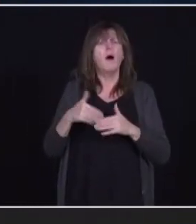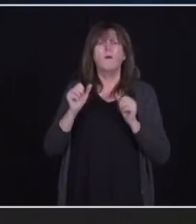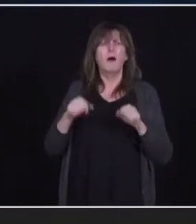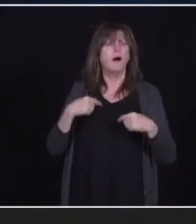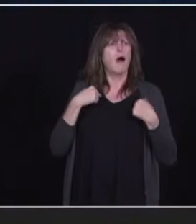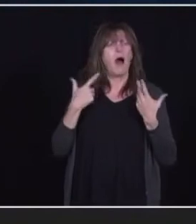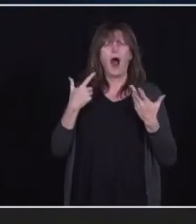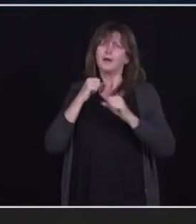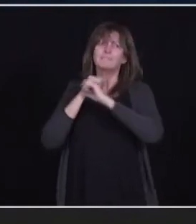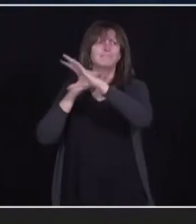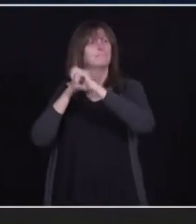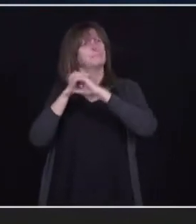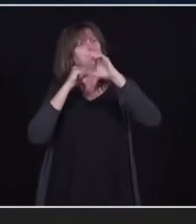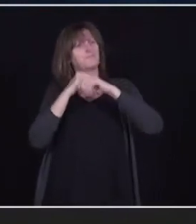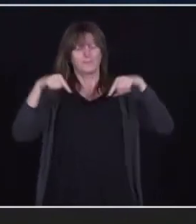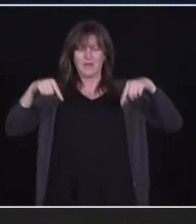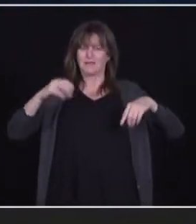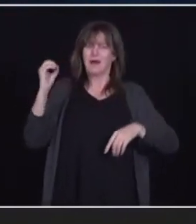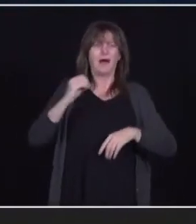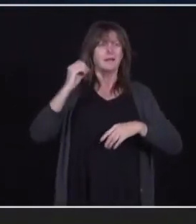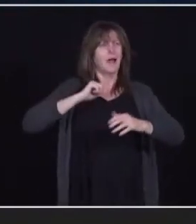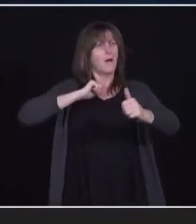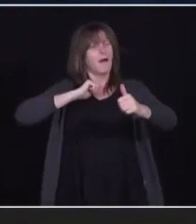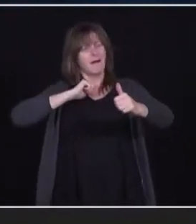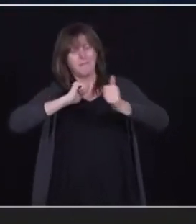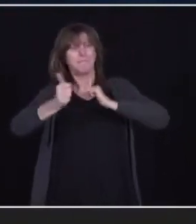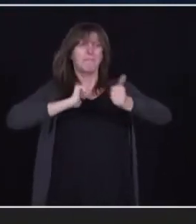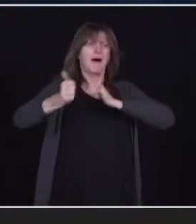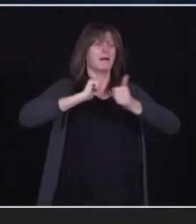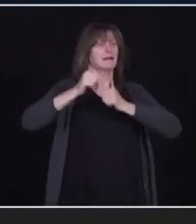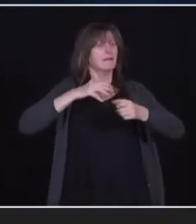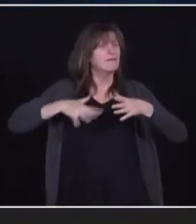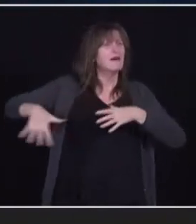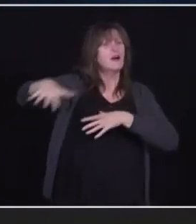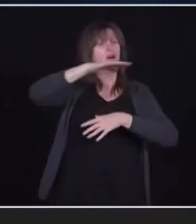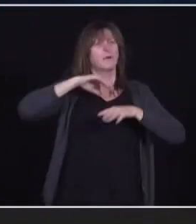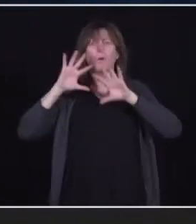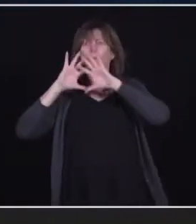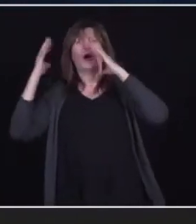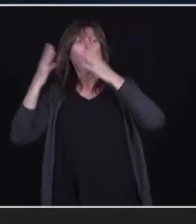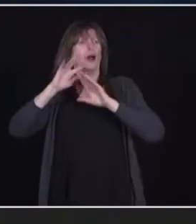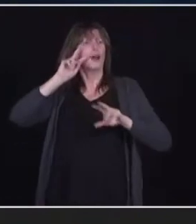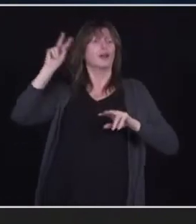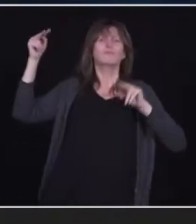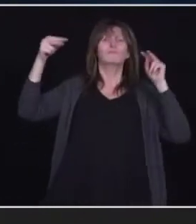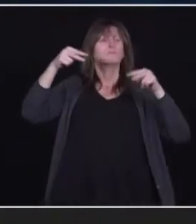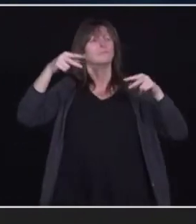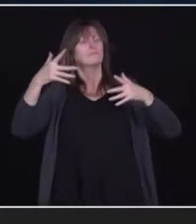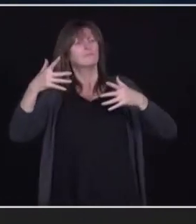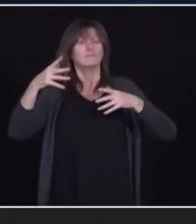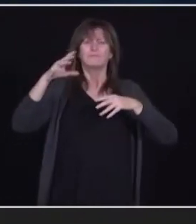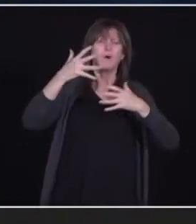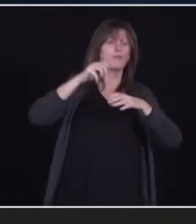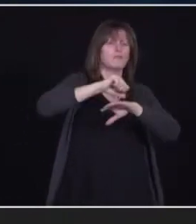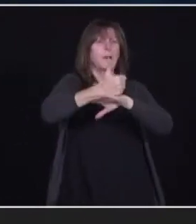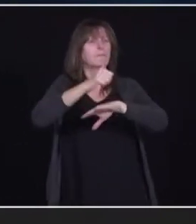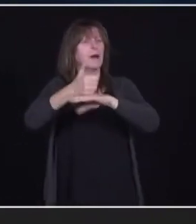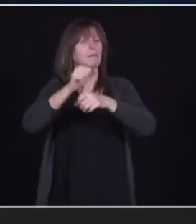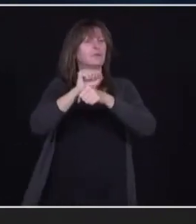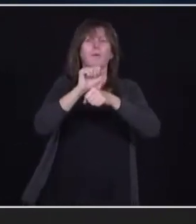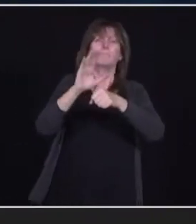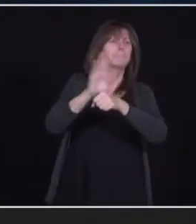competitive environment when we have everyone in the world clamoring at getting jobs and attracting companies? And we've done a phenomenal job at